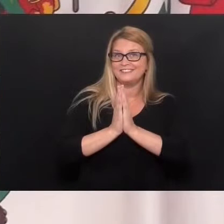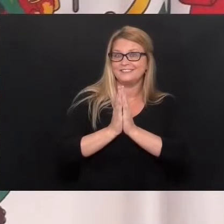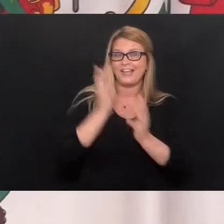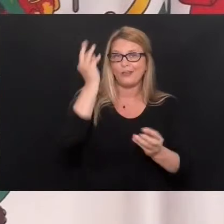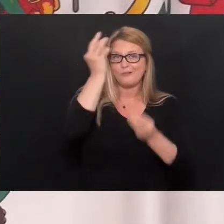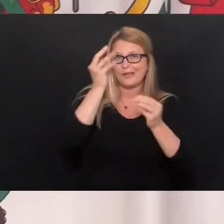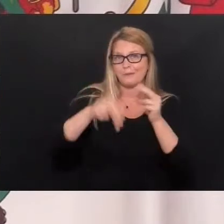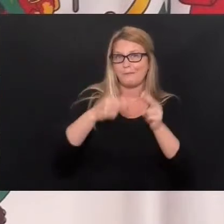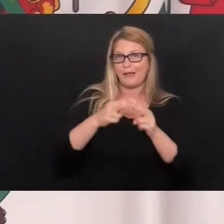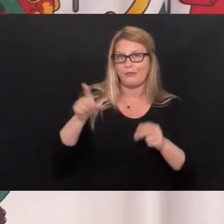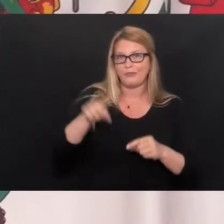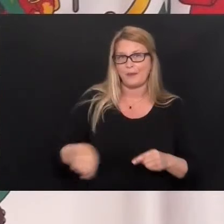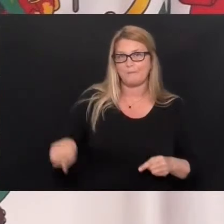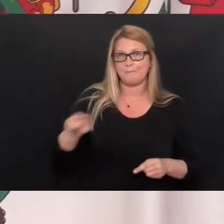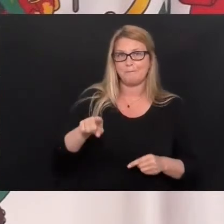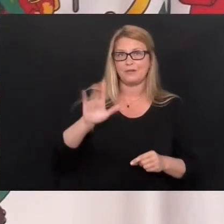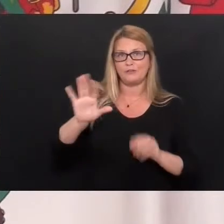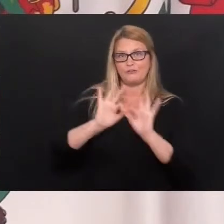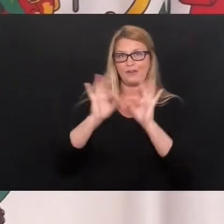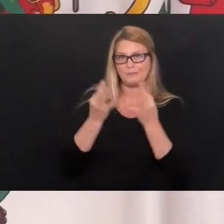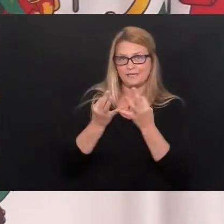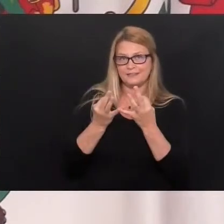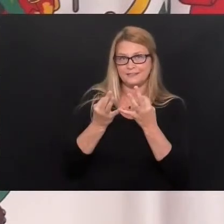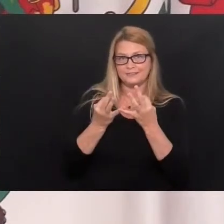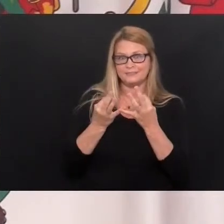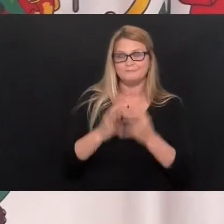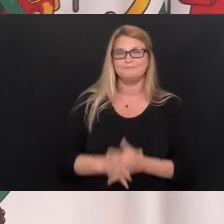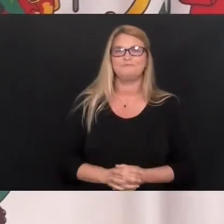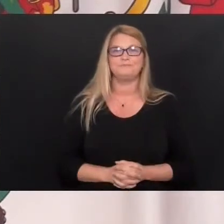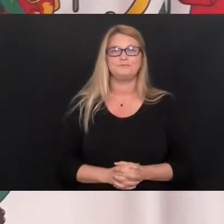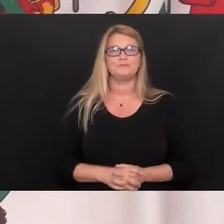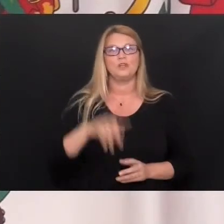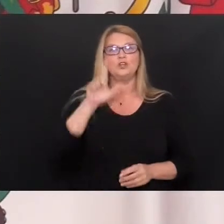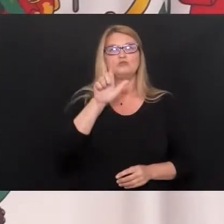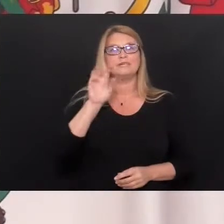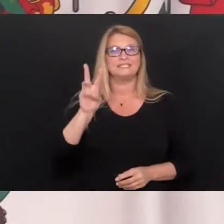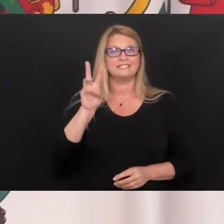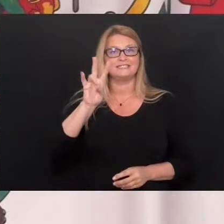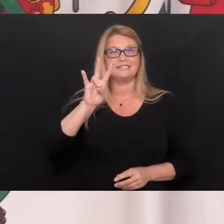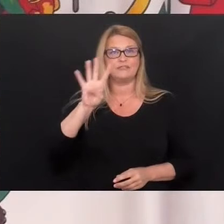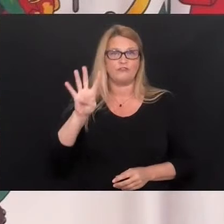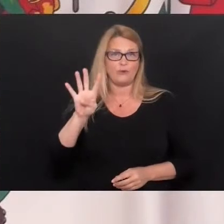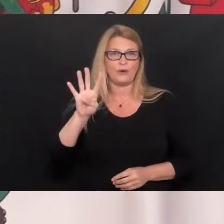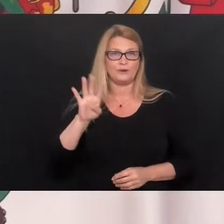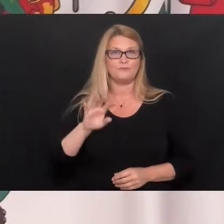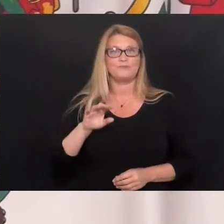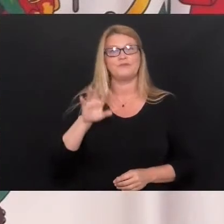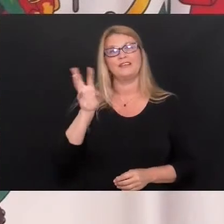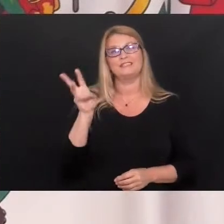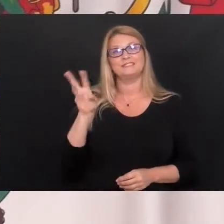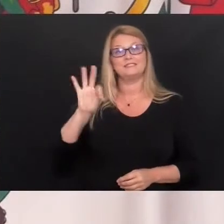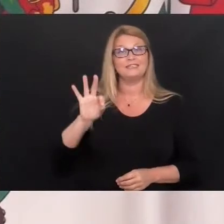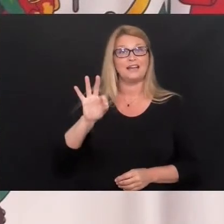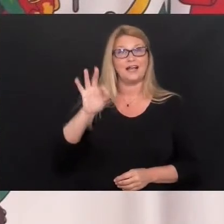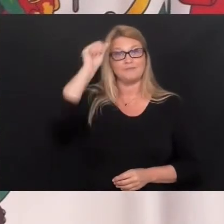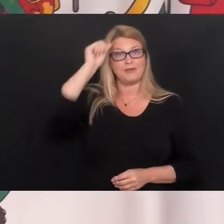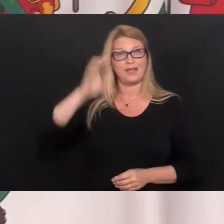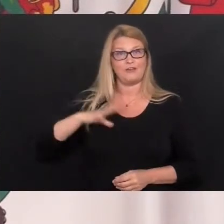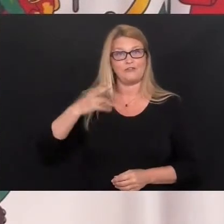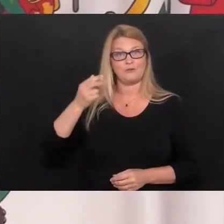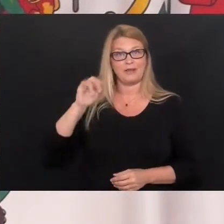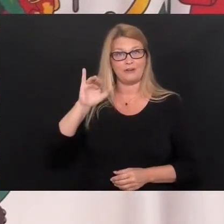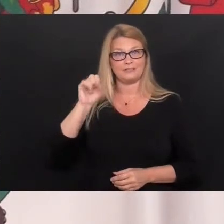prayers. We don't want them to feel alone ever. The 2,674th death is a 69-year-old male from